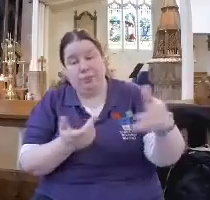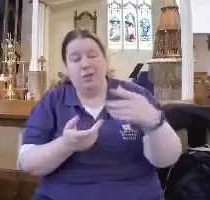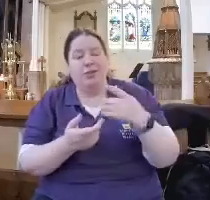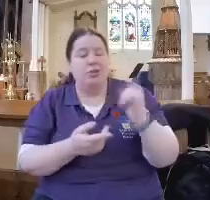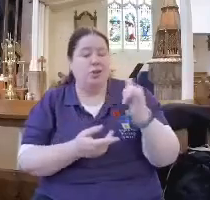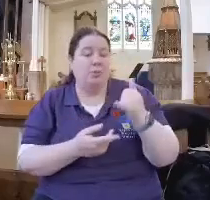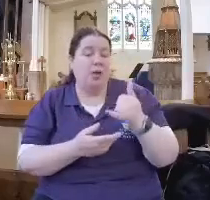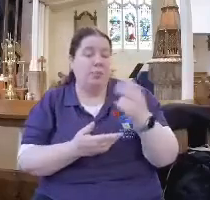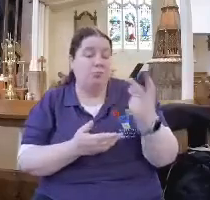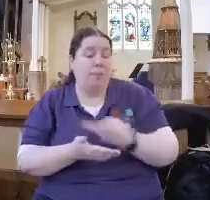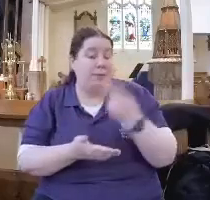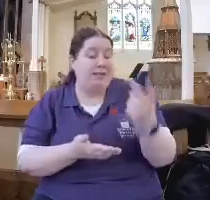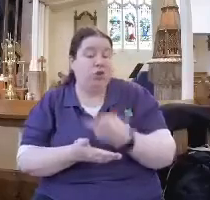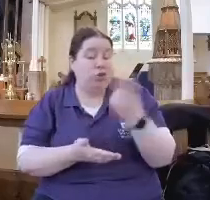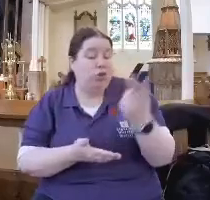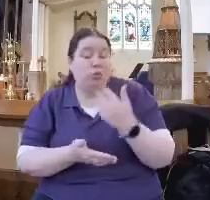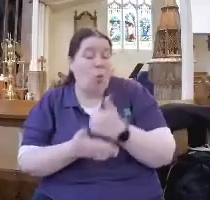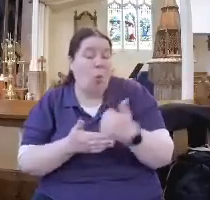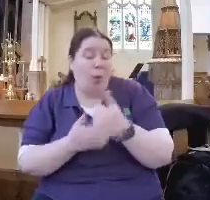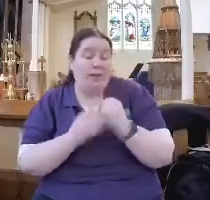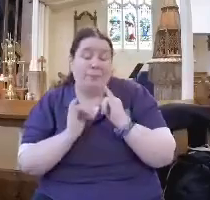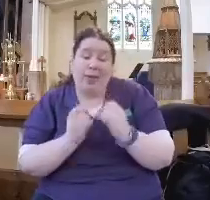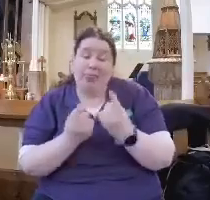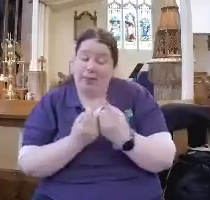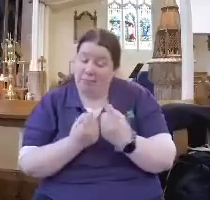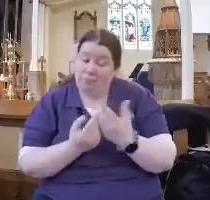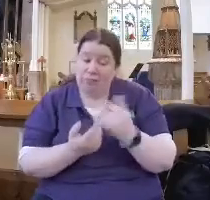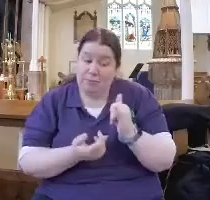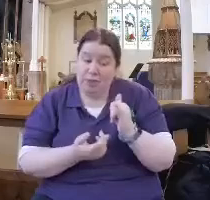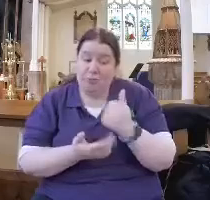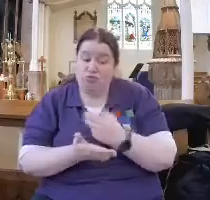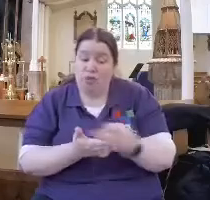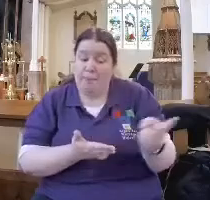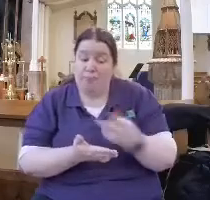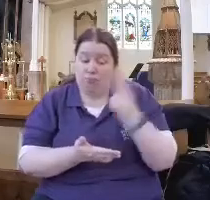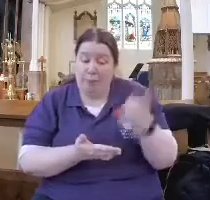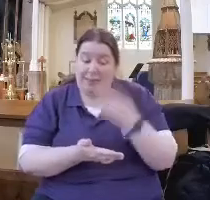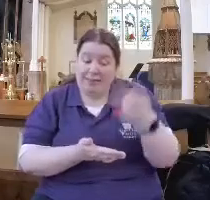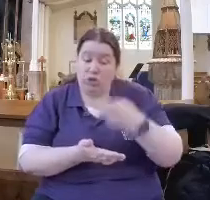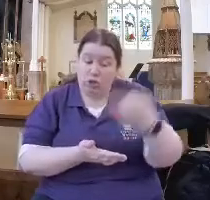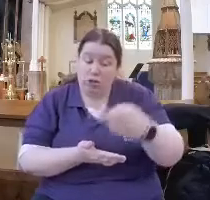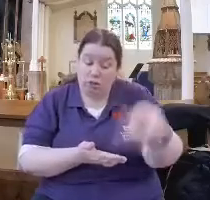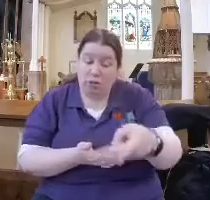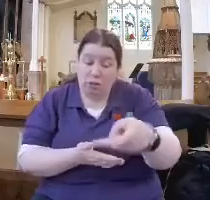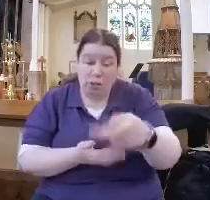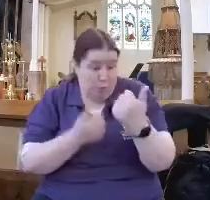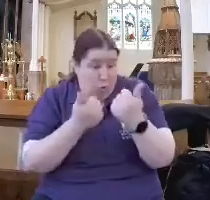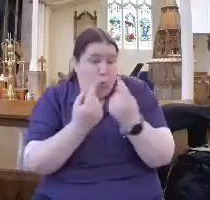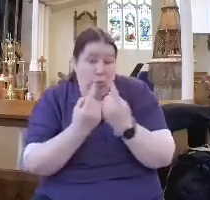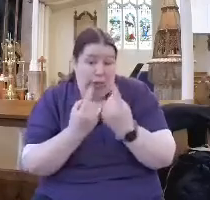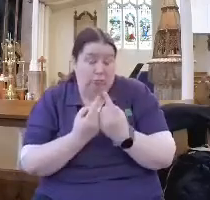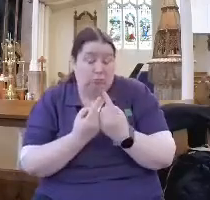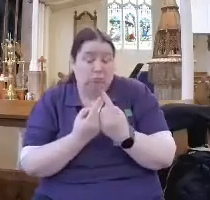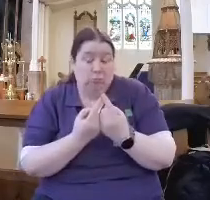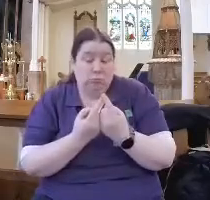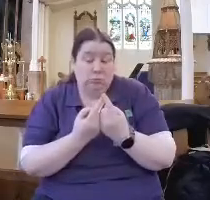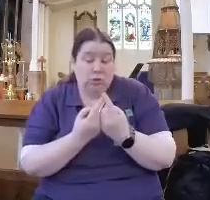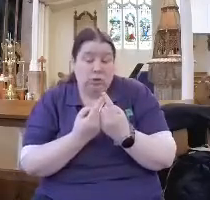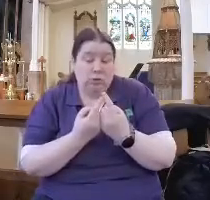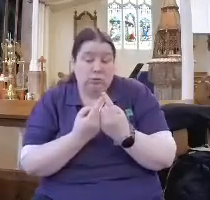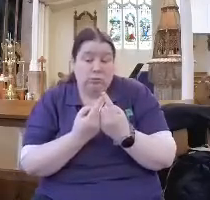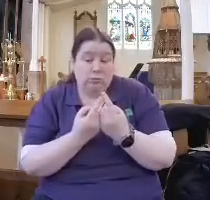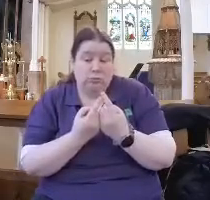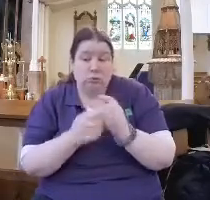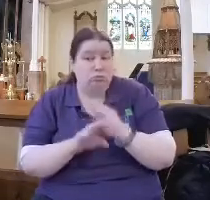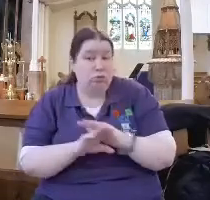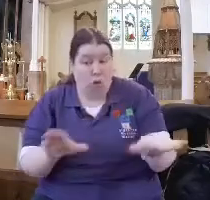repetition always a bad thing? I don't think it is, because I think, certainly it's